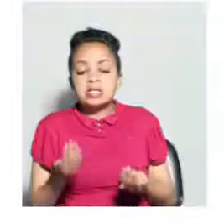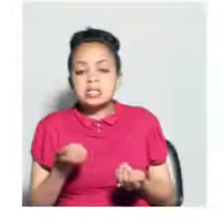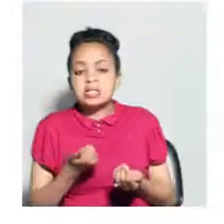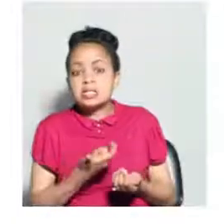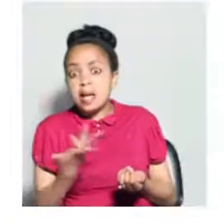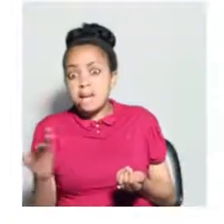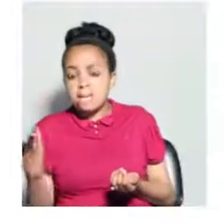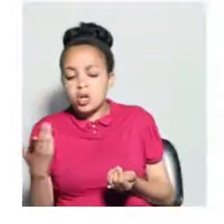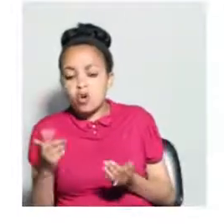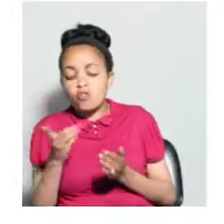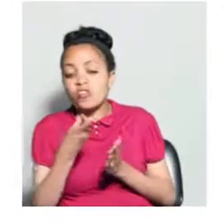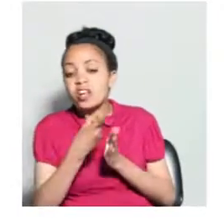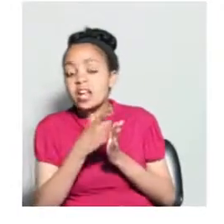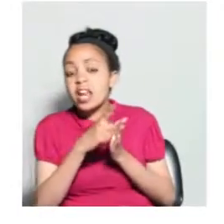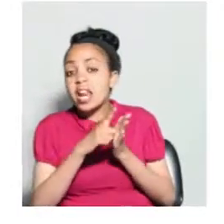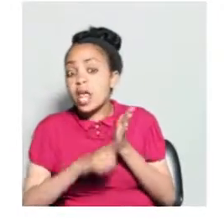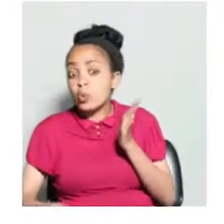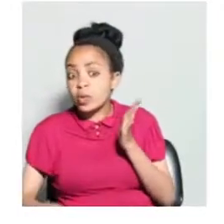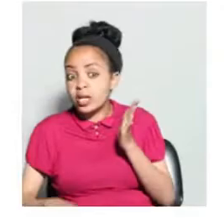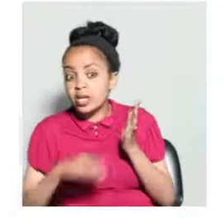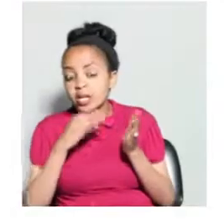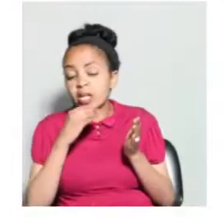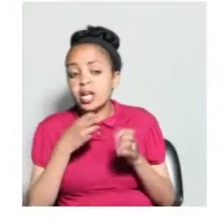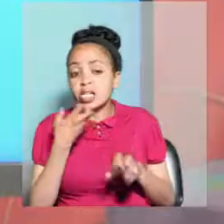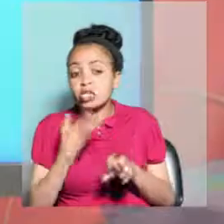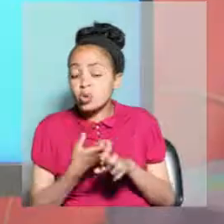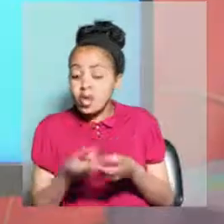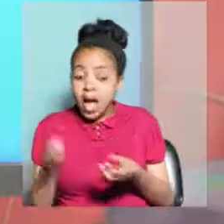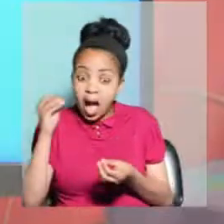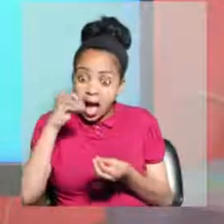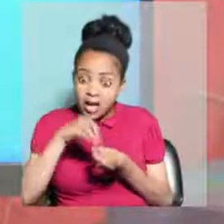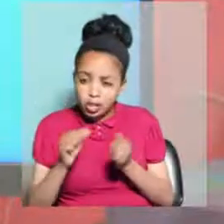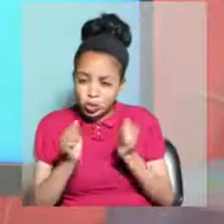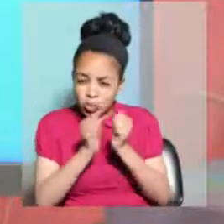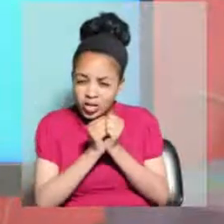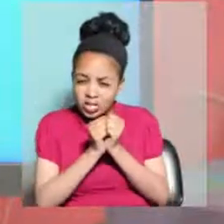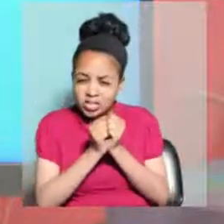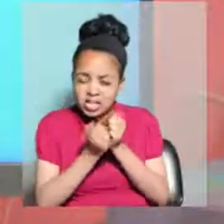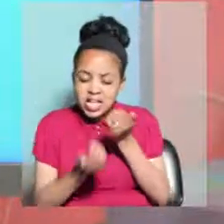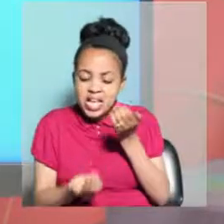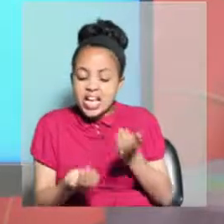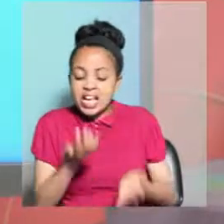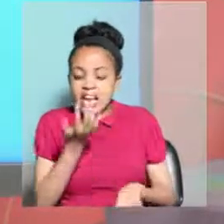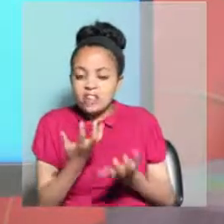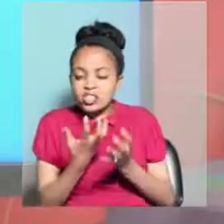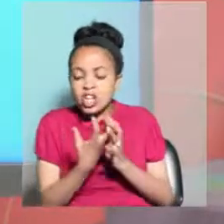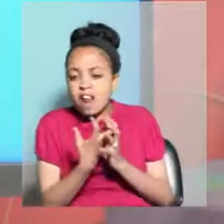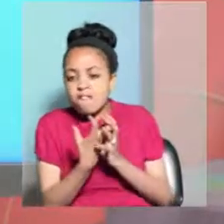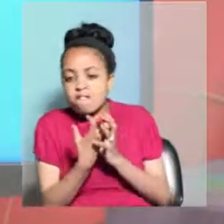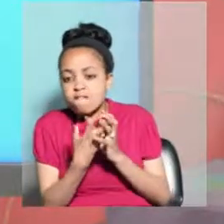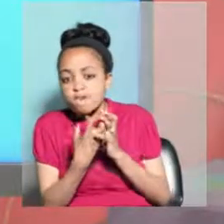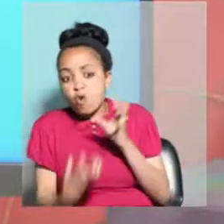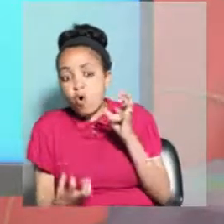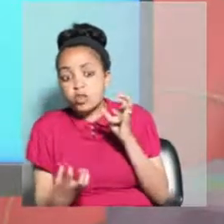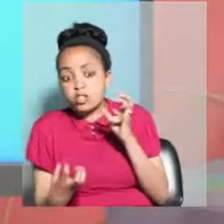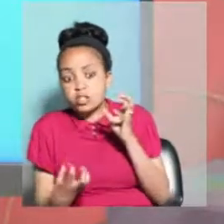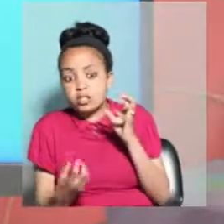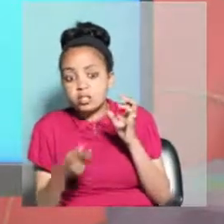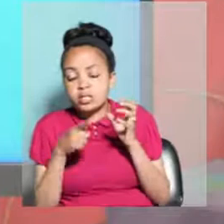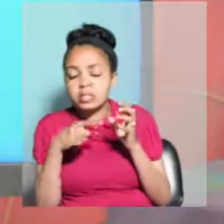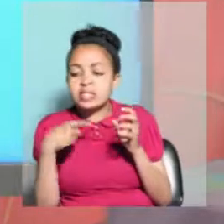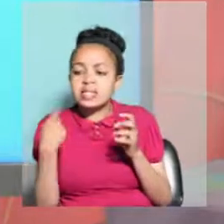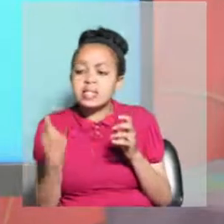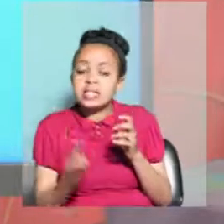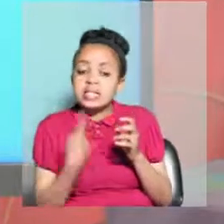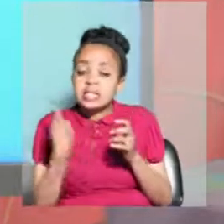of liquid and that of solid become added together, the gravitational force, this centrifuge becomes